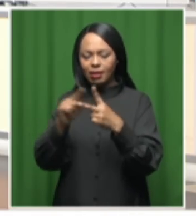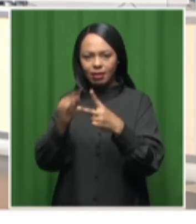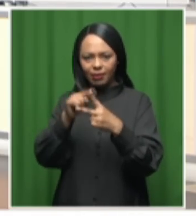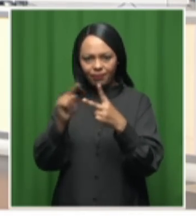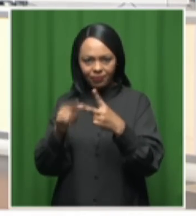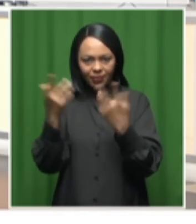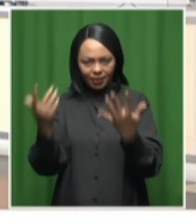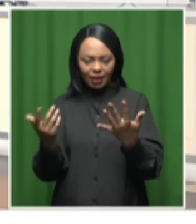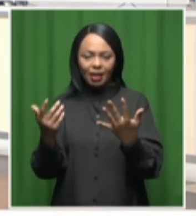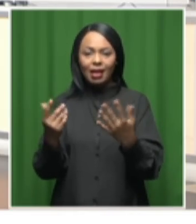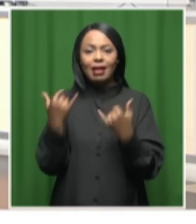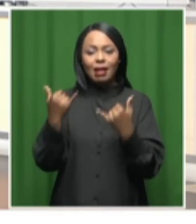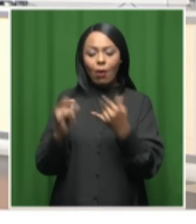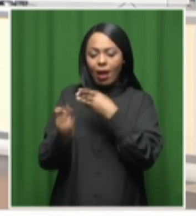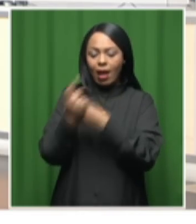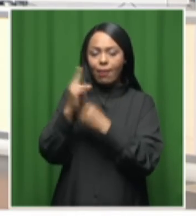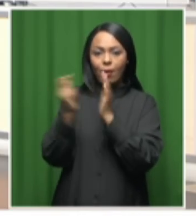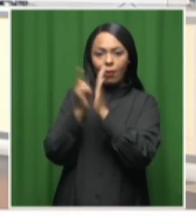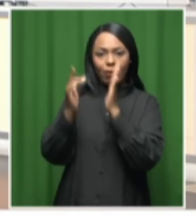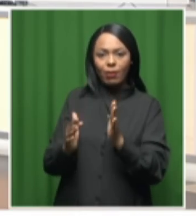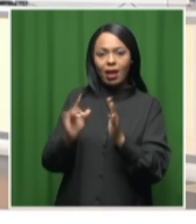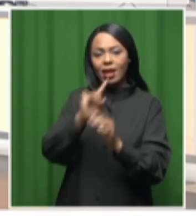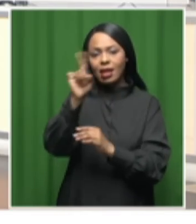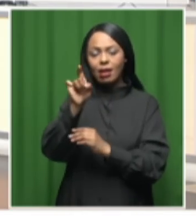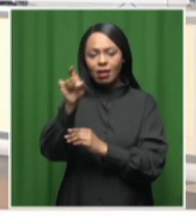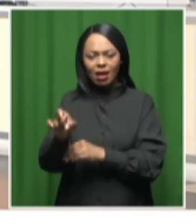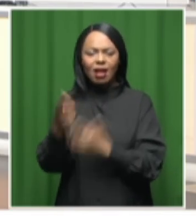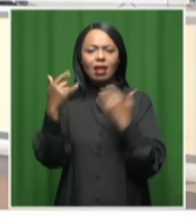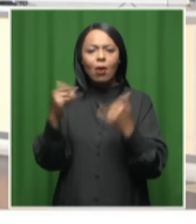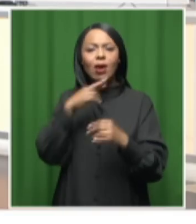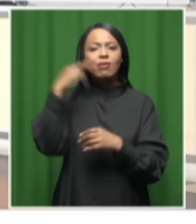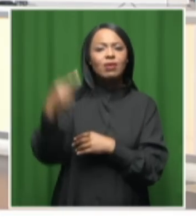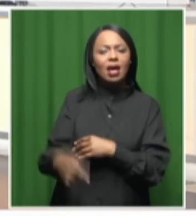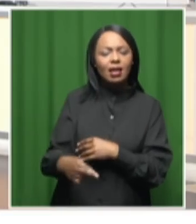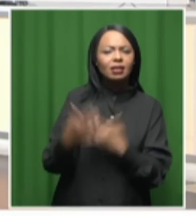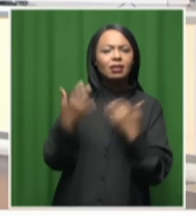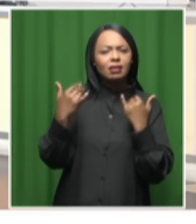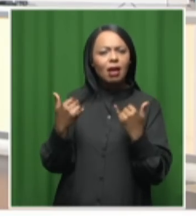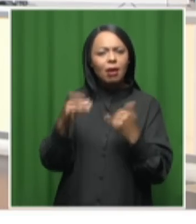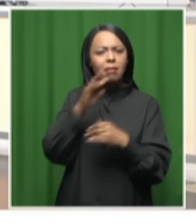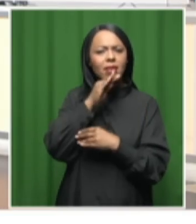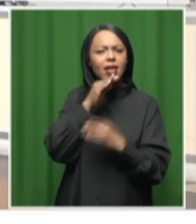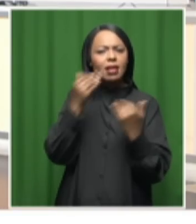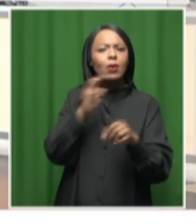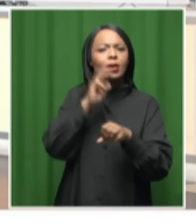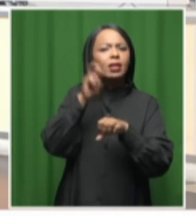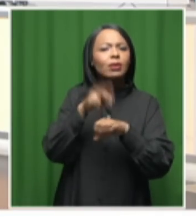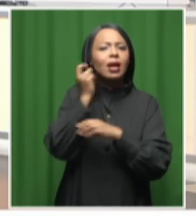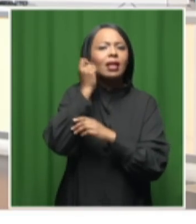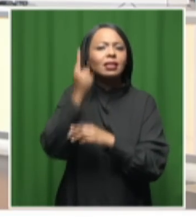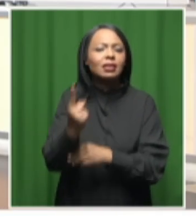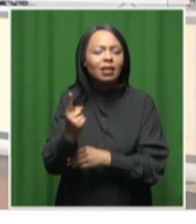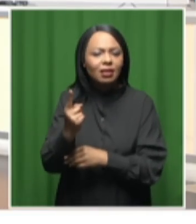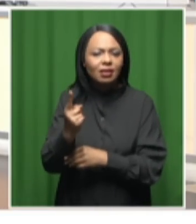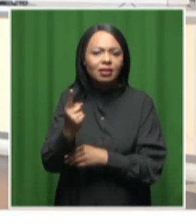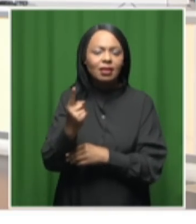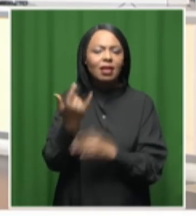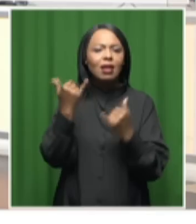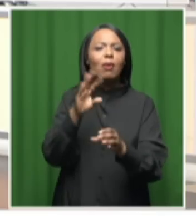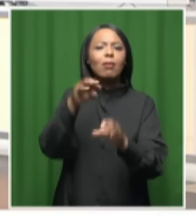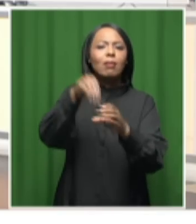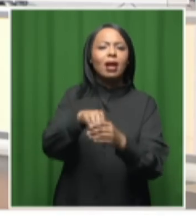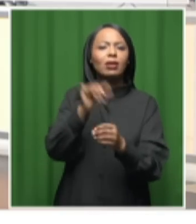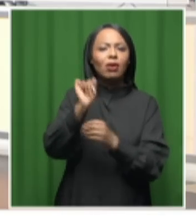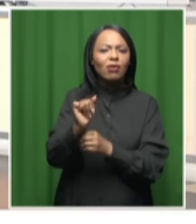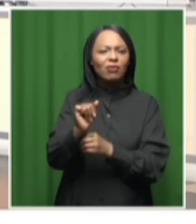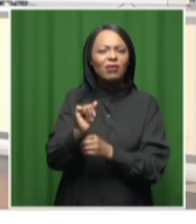Billy Downer in a next question, but the reality is that we've still got to understand that this is now all part of the arms